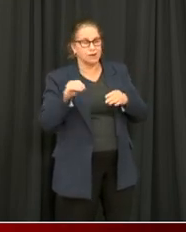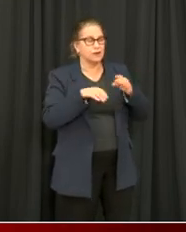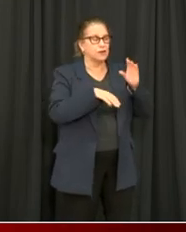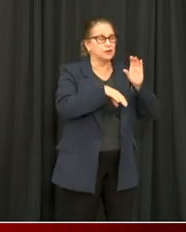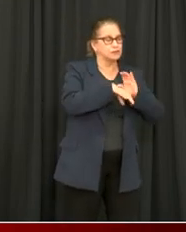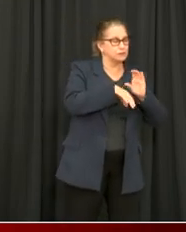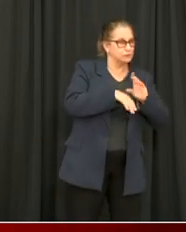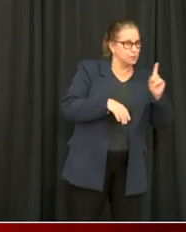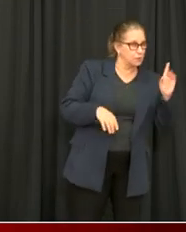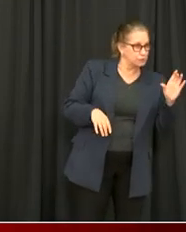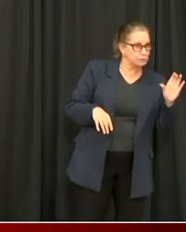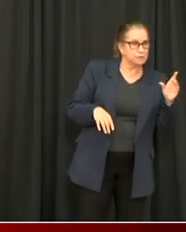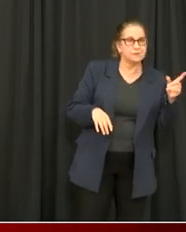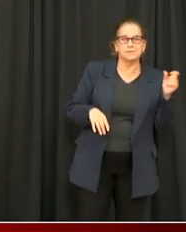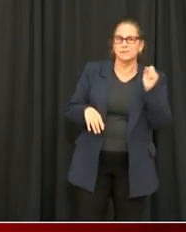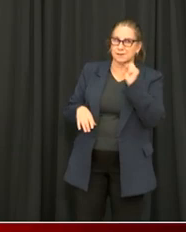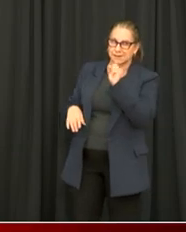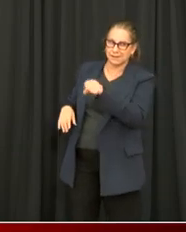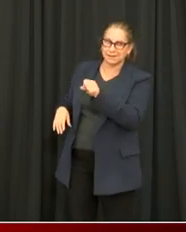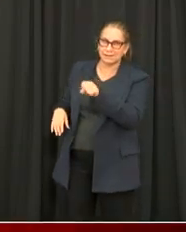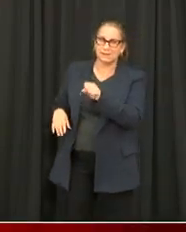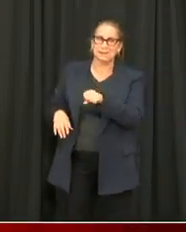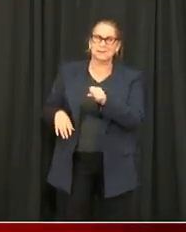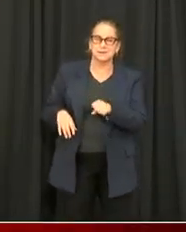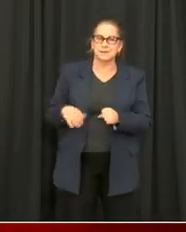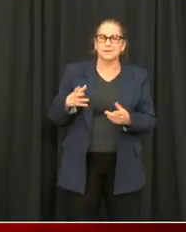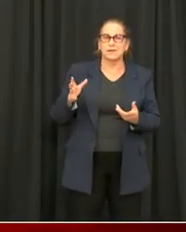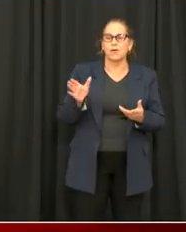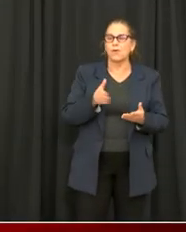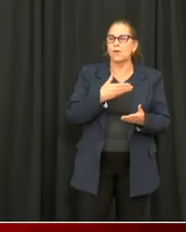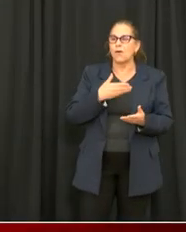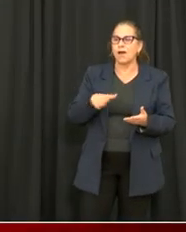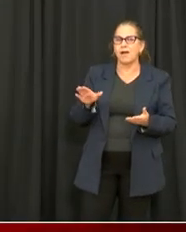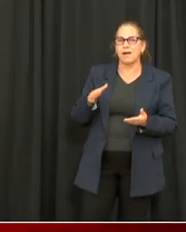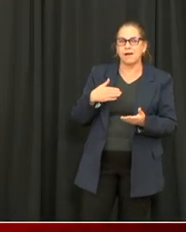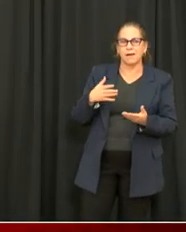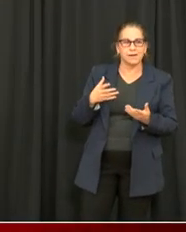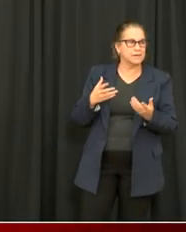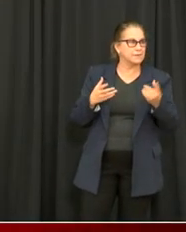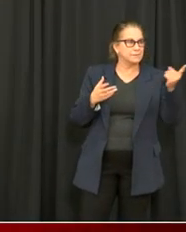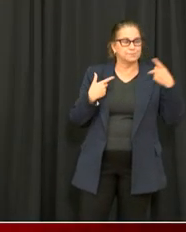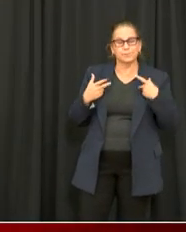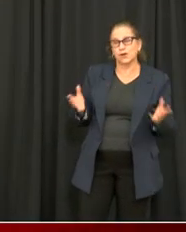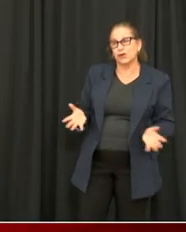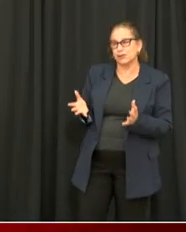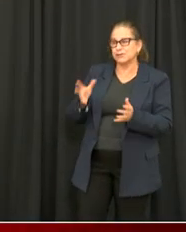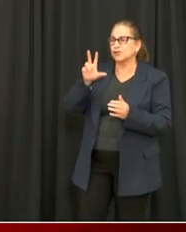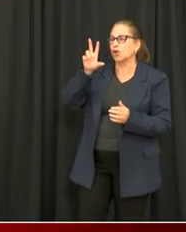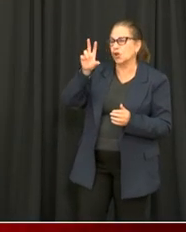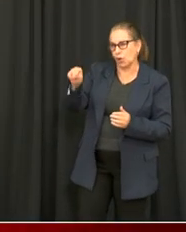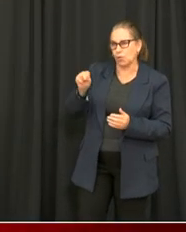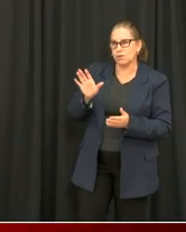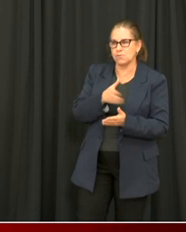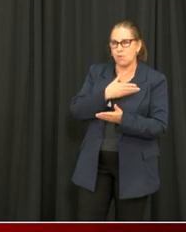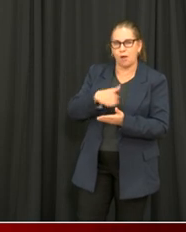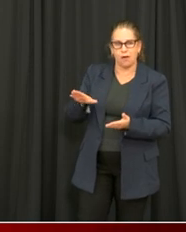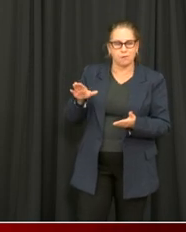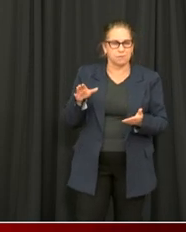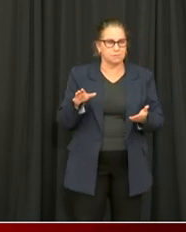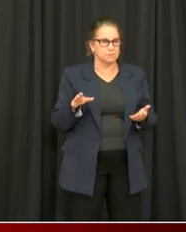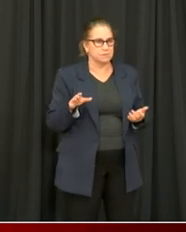choirs. Why do you say that? We encourage no choirs. We don't mandate no